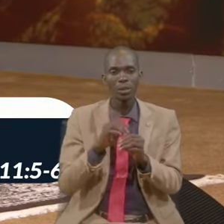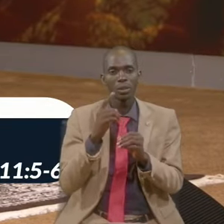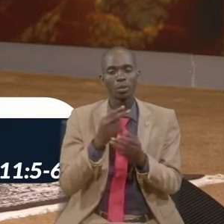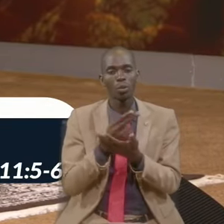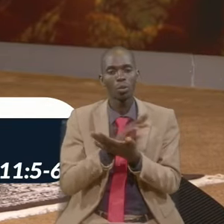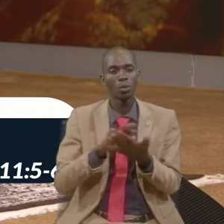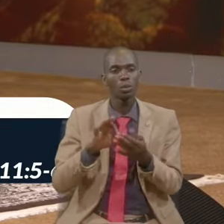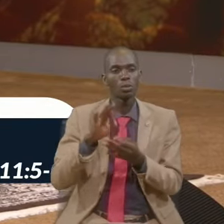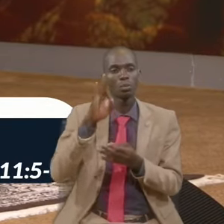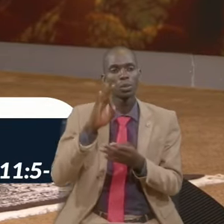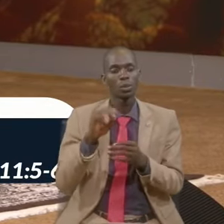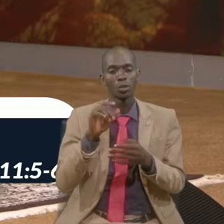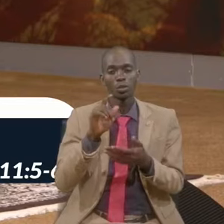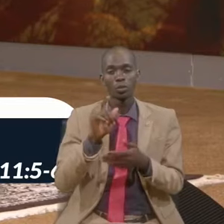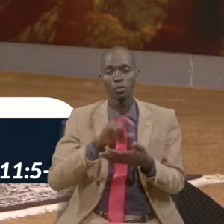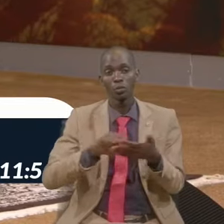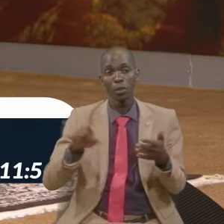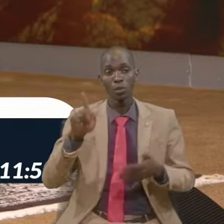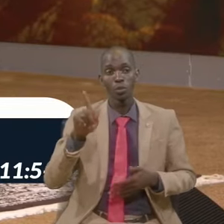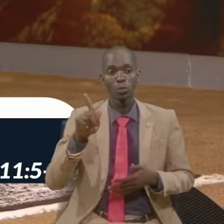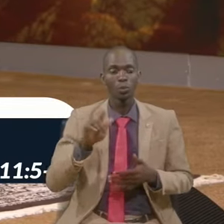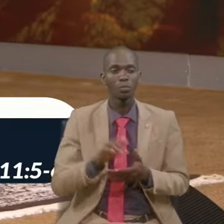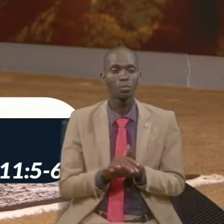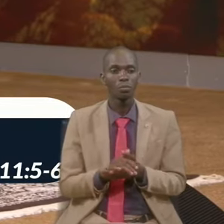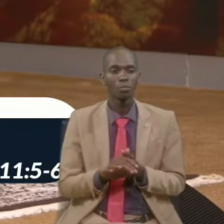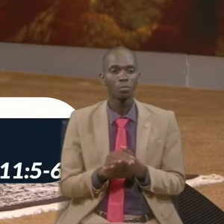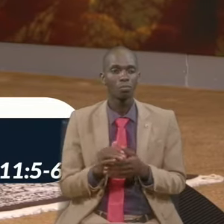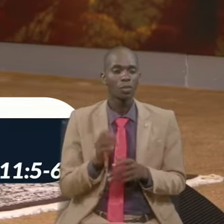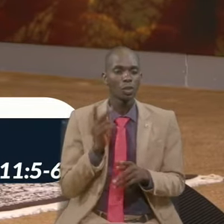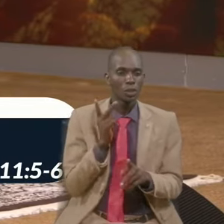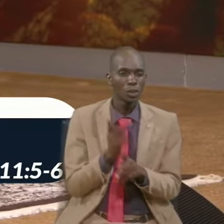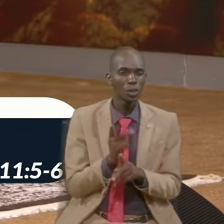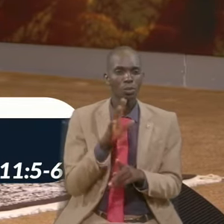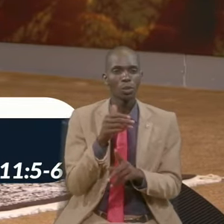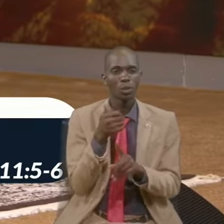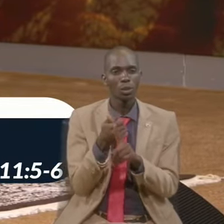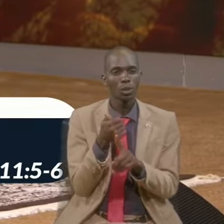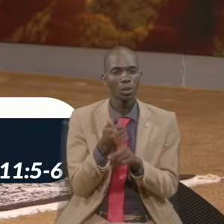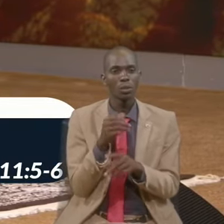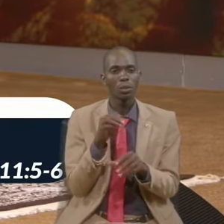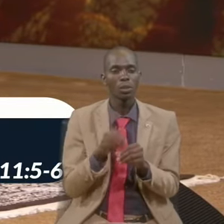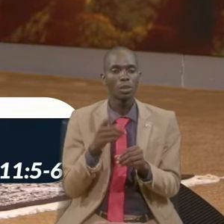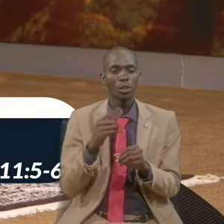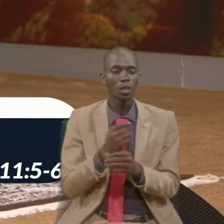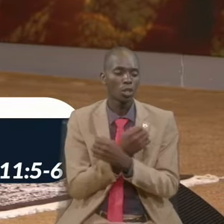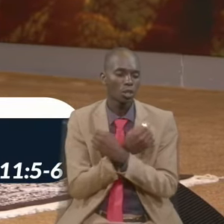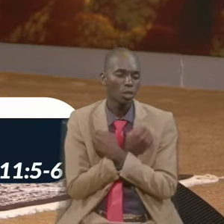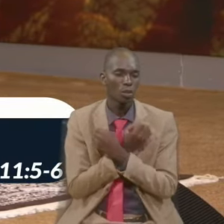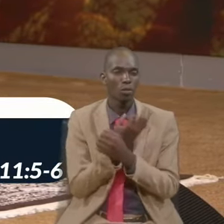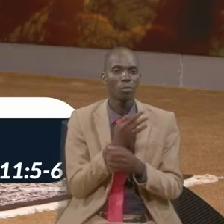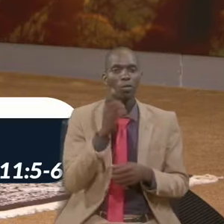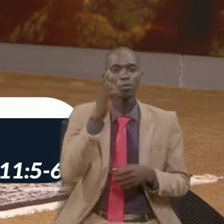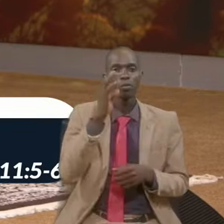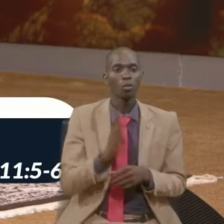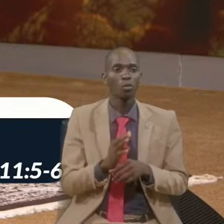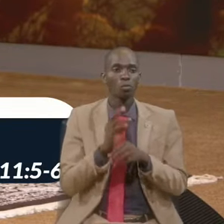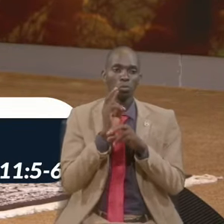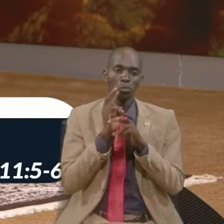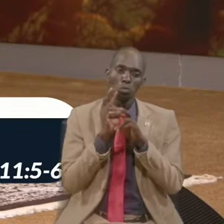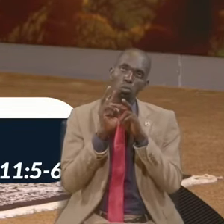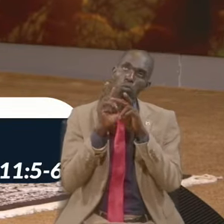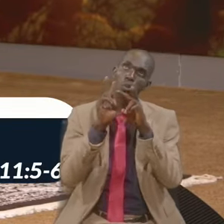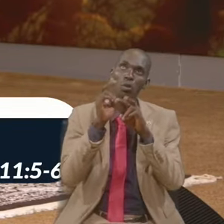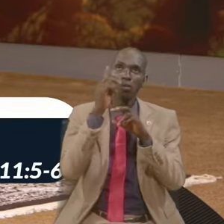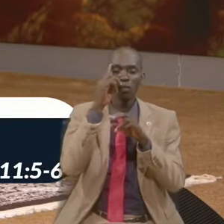Ghost. Verse 21. In verse 21, keep yourselves in the love of God, looking for